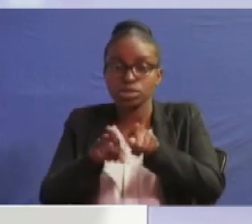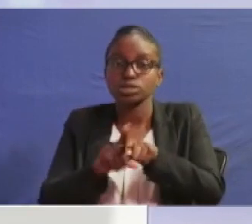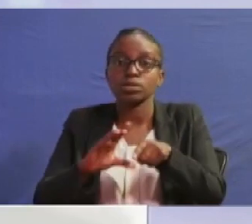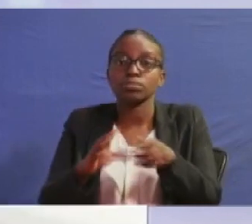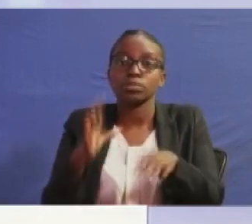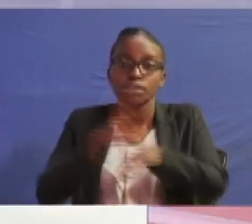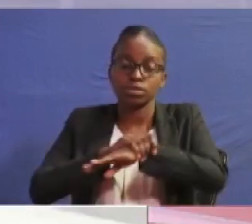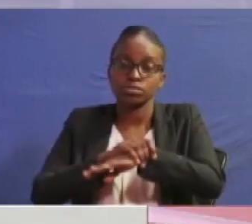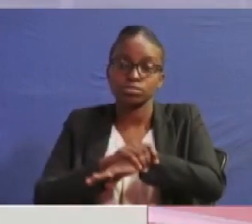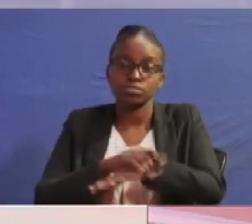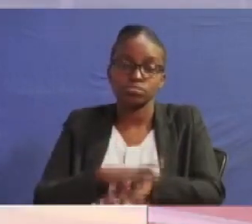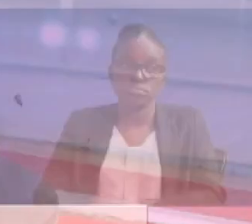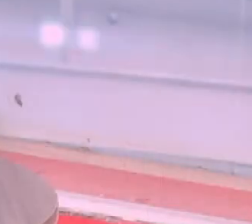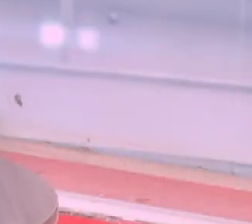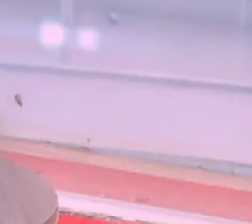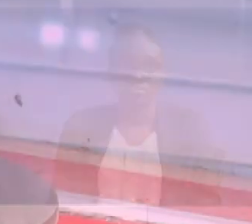level.